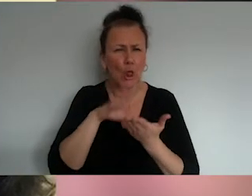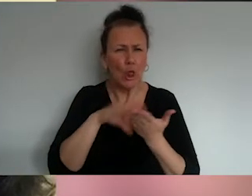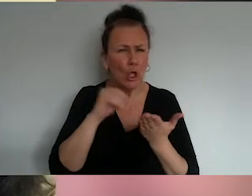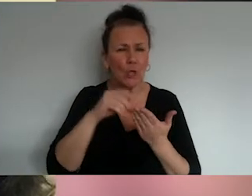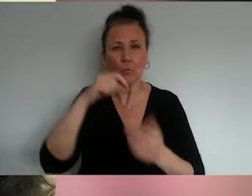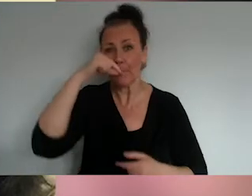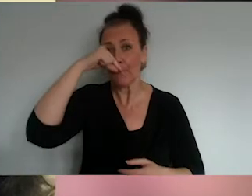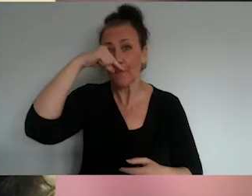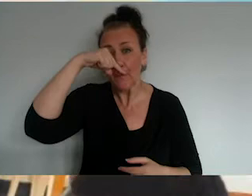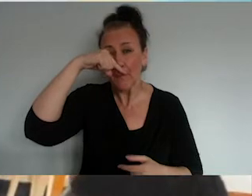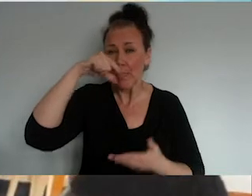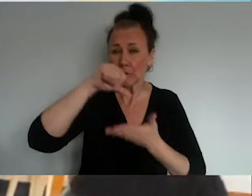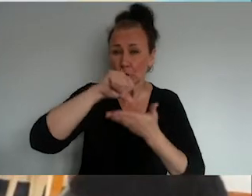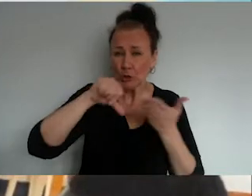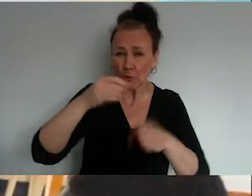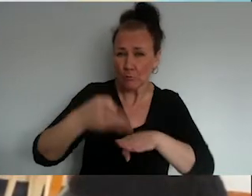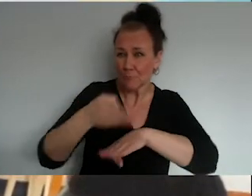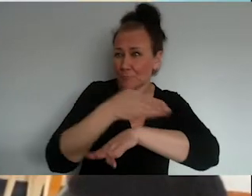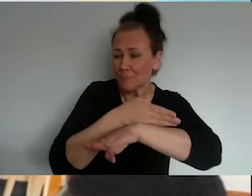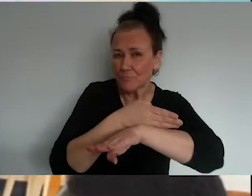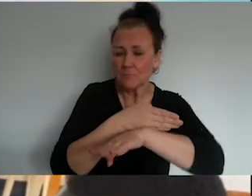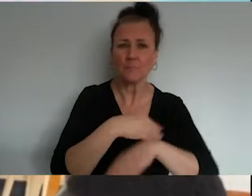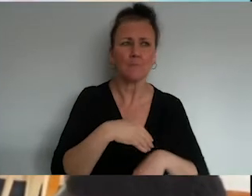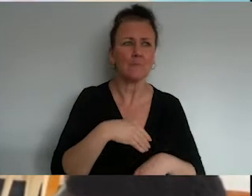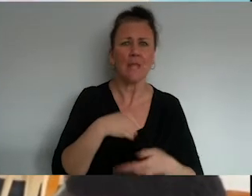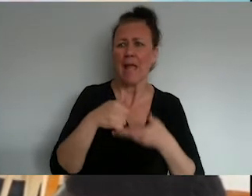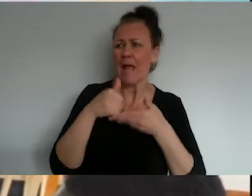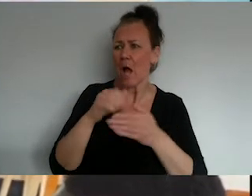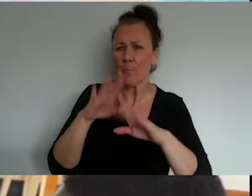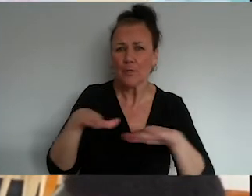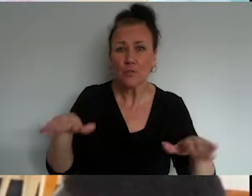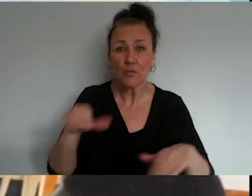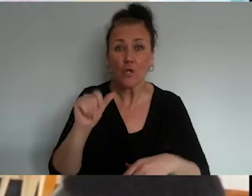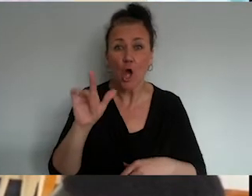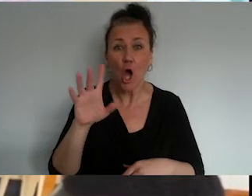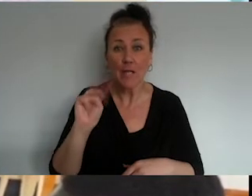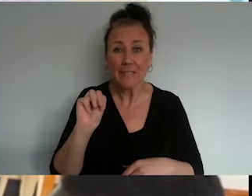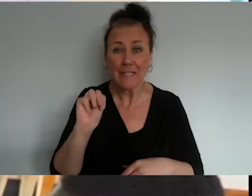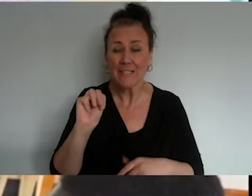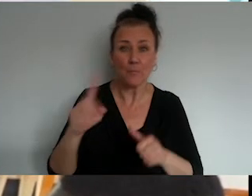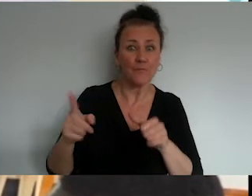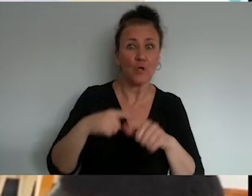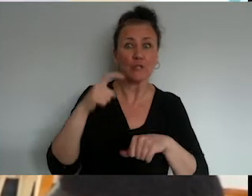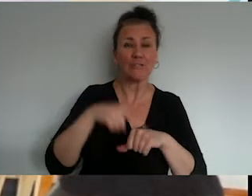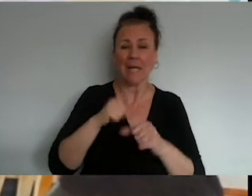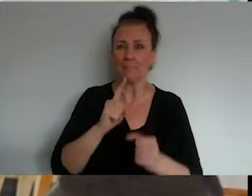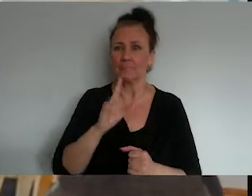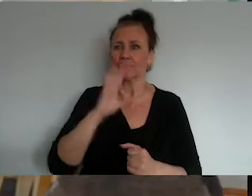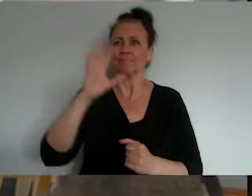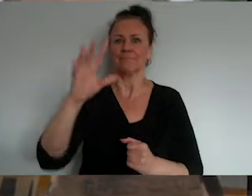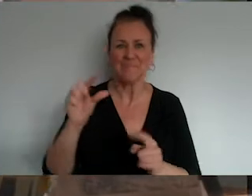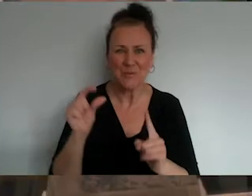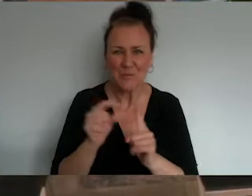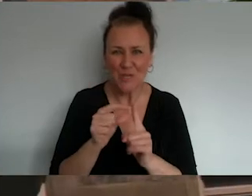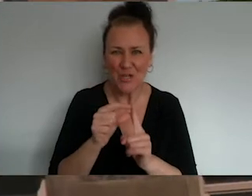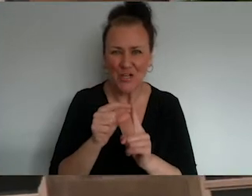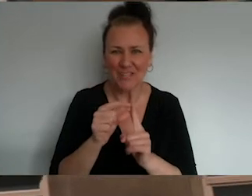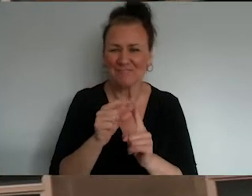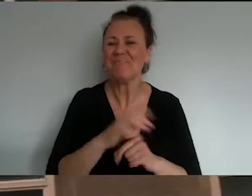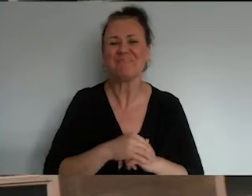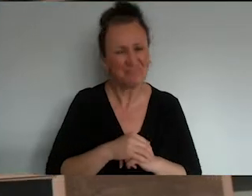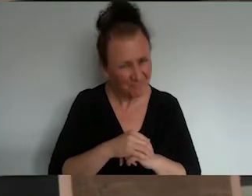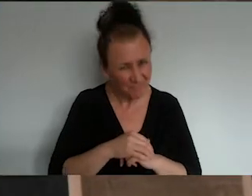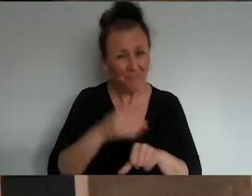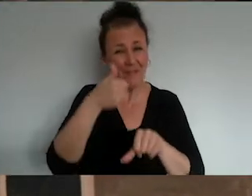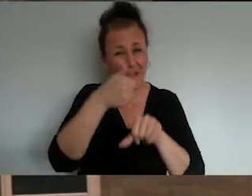empowering children with autism to utter their first words. All of these people, states, and countries are Teachers